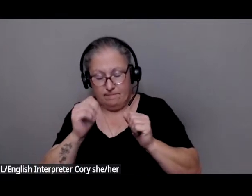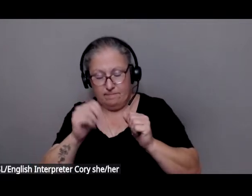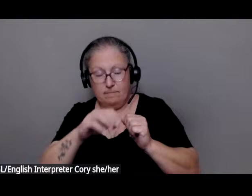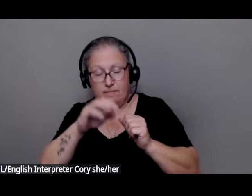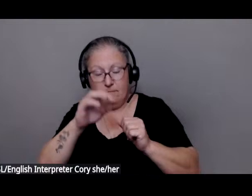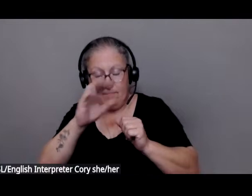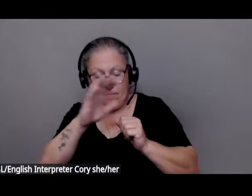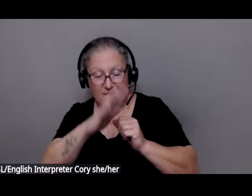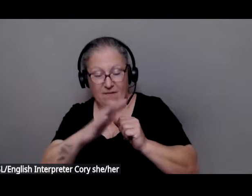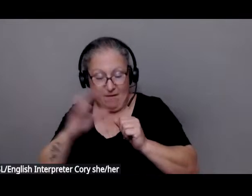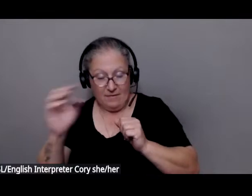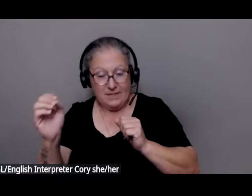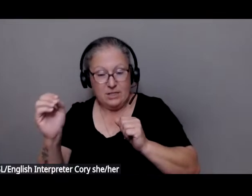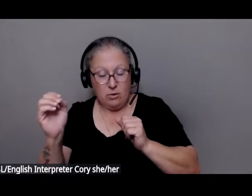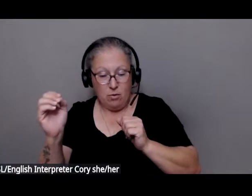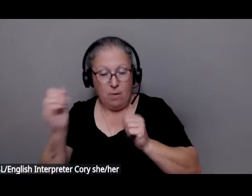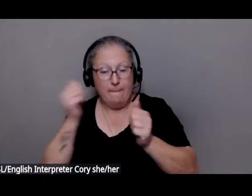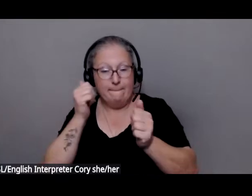5-0.